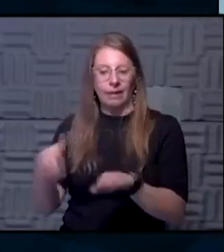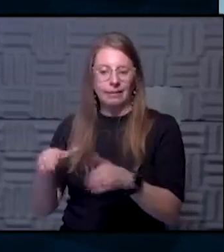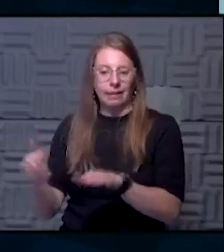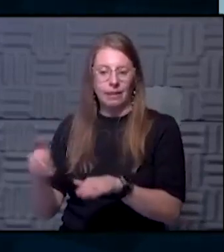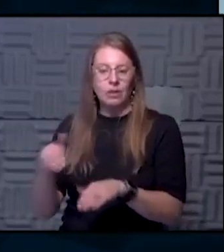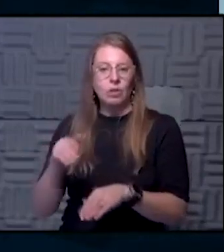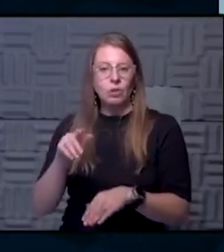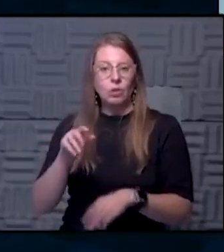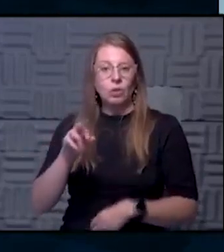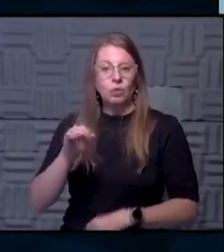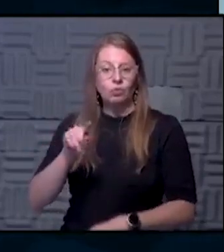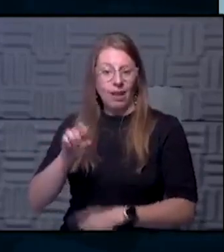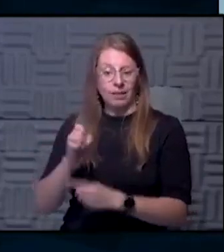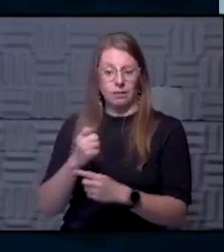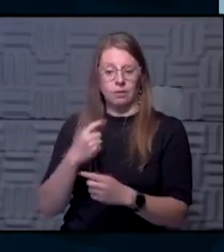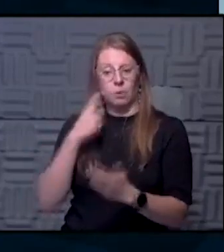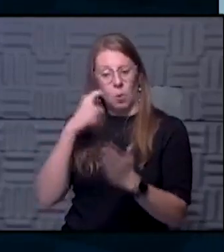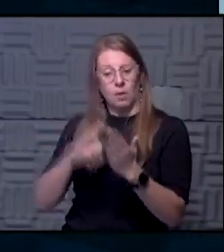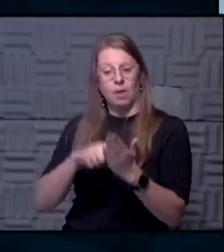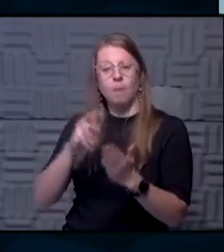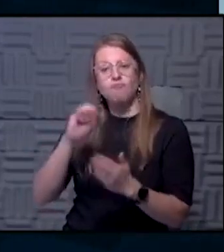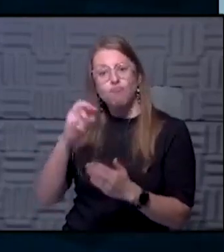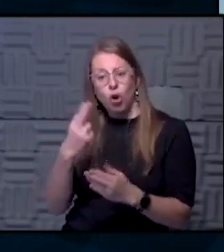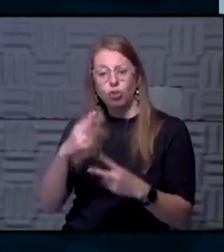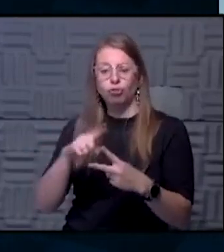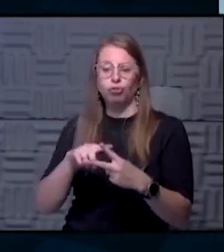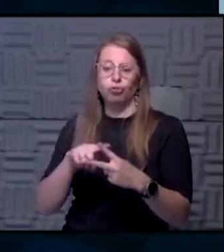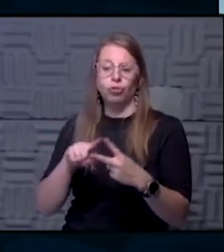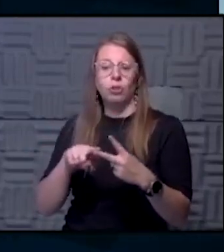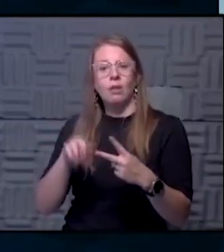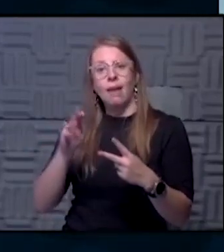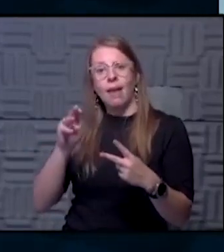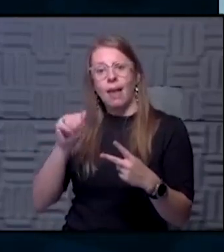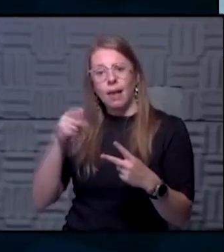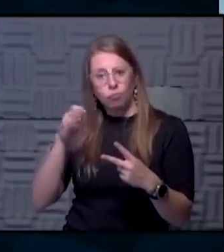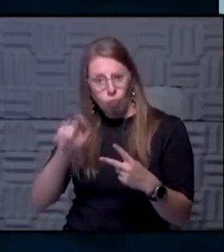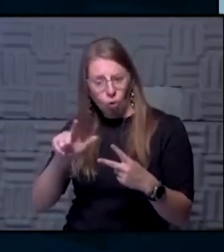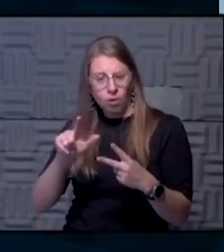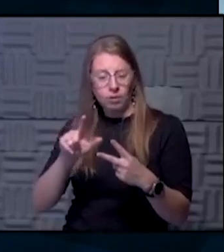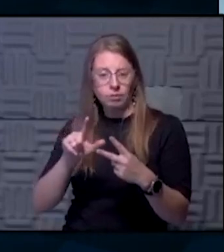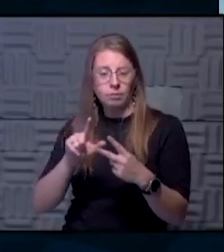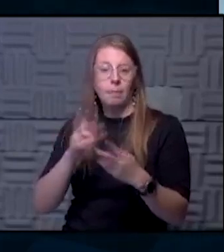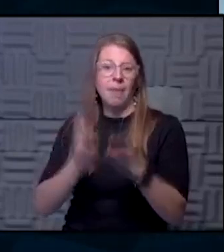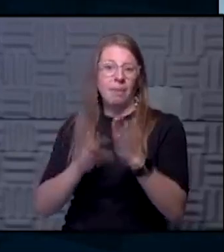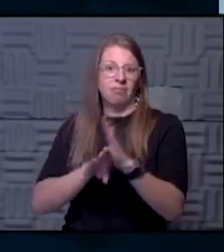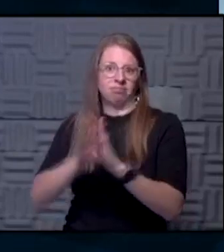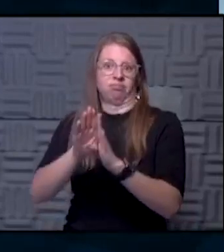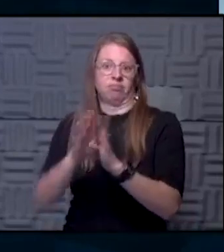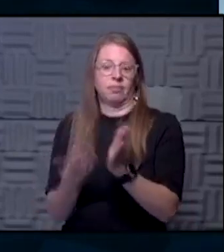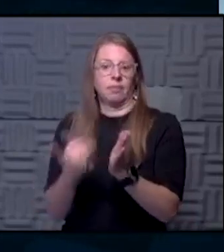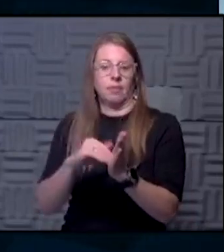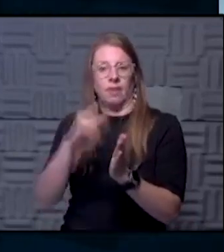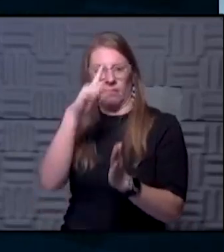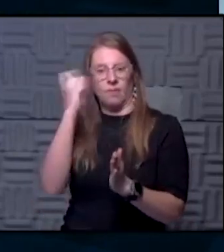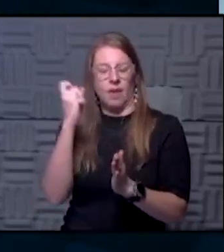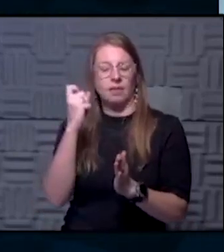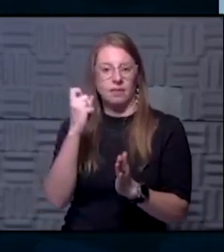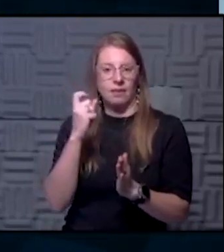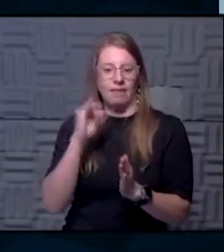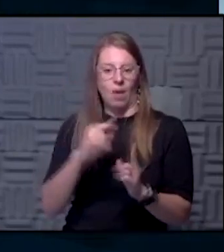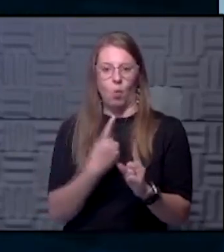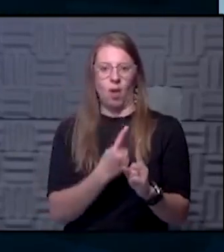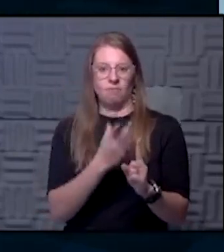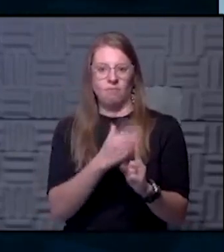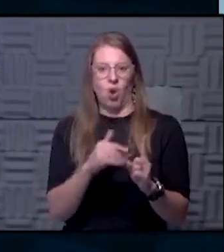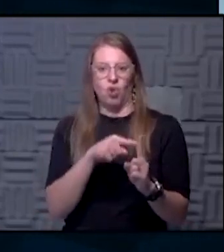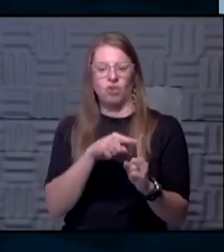we saw back in March and April might resurge again, just simply due to that one factor